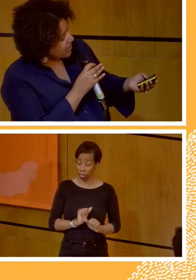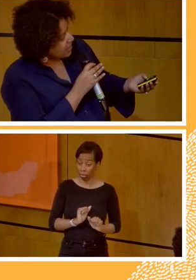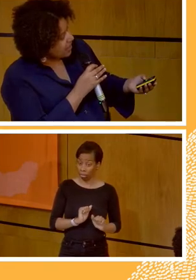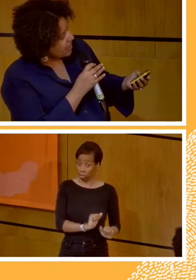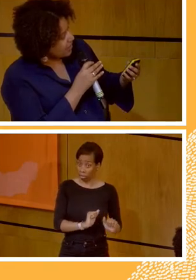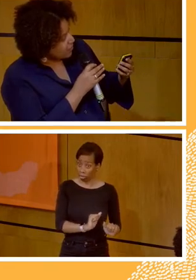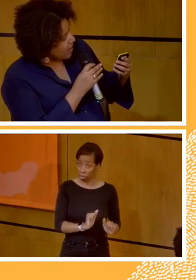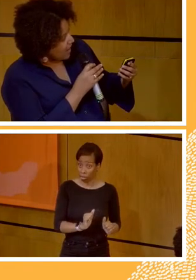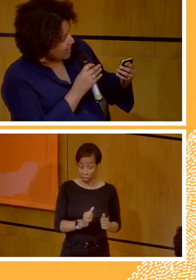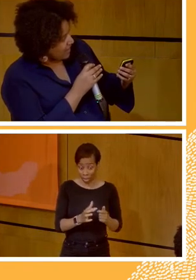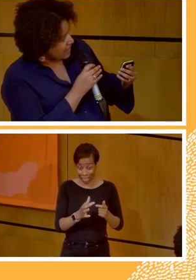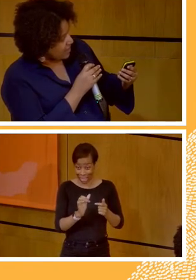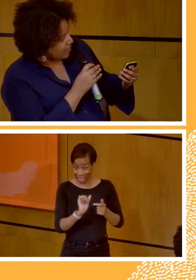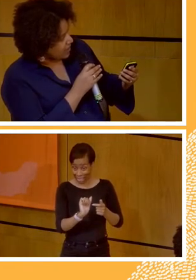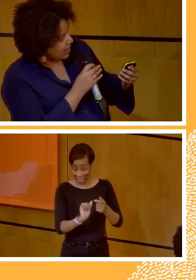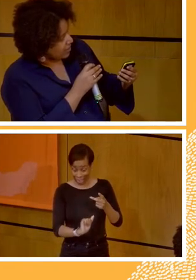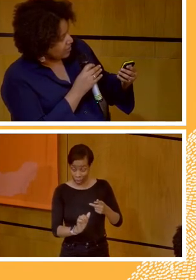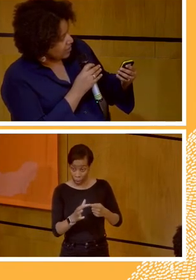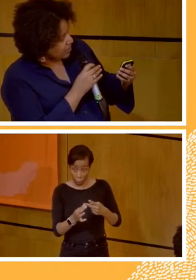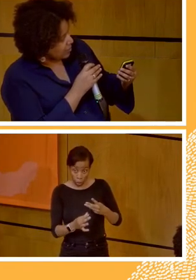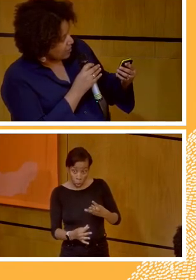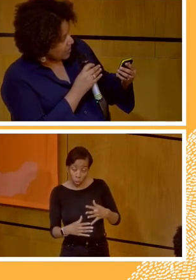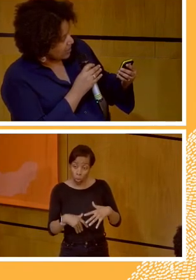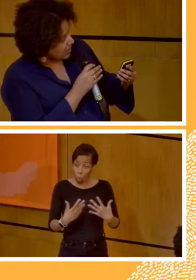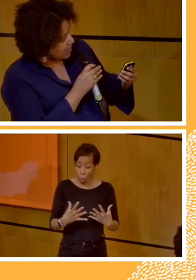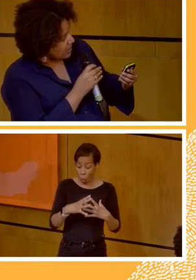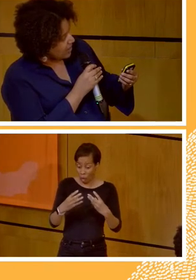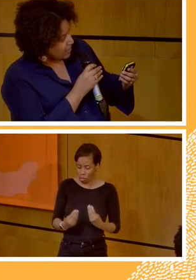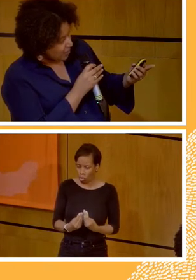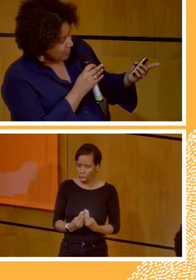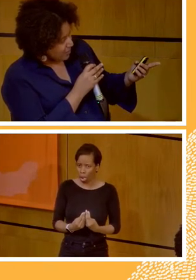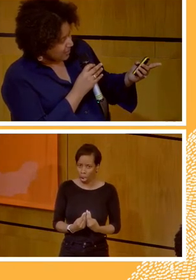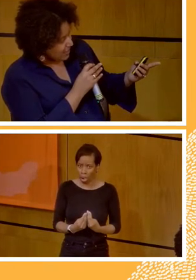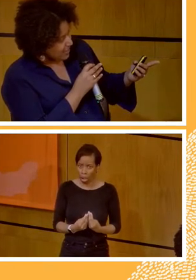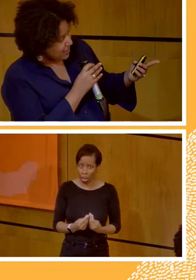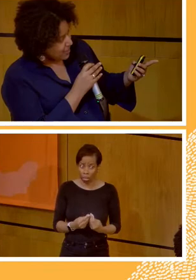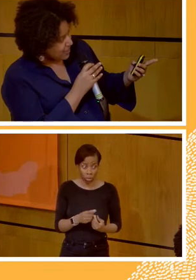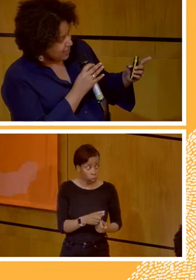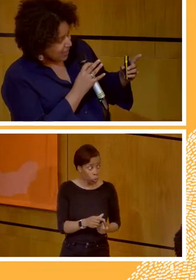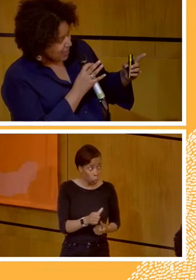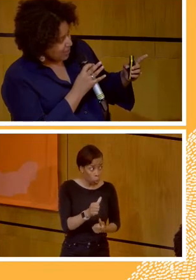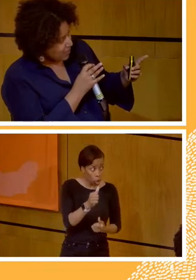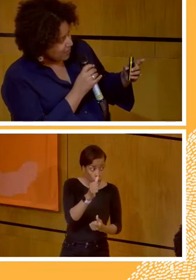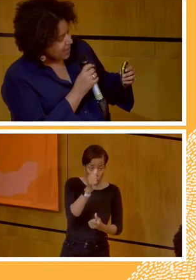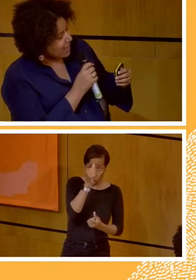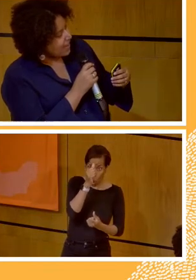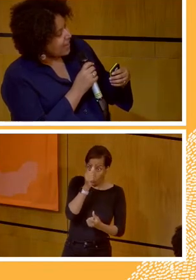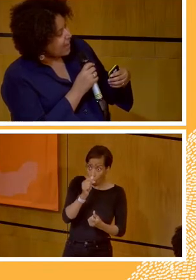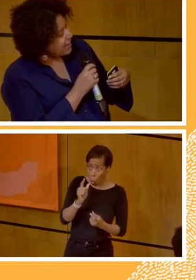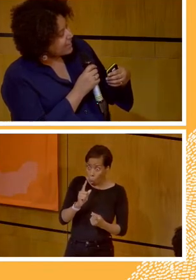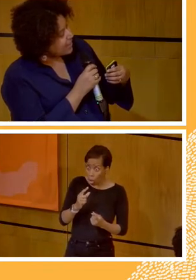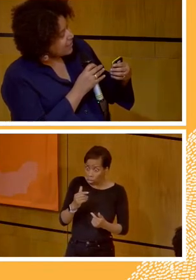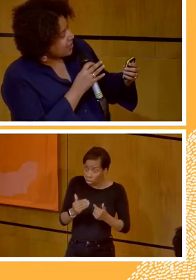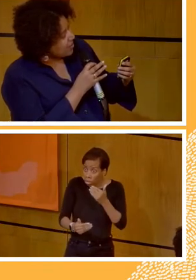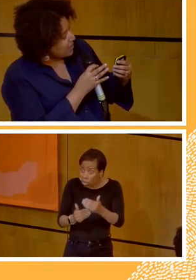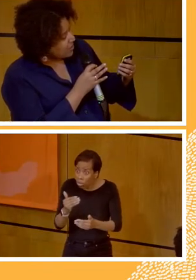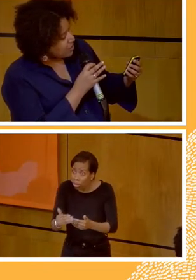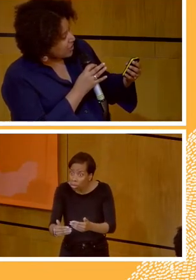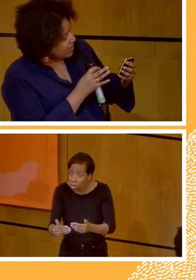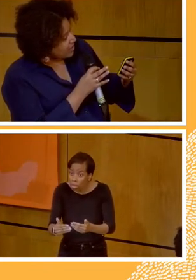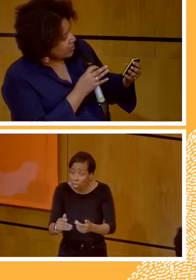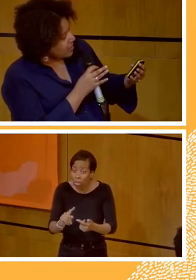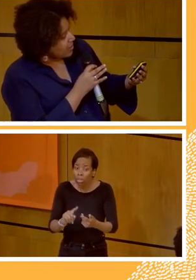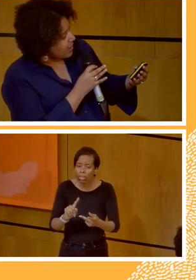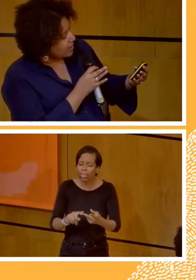series, if you had an idea of what the outcome would be. No, I see the okay, no. And if not, maybe